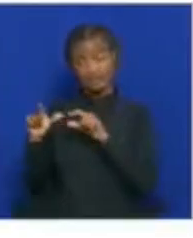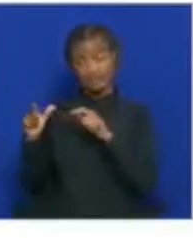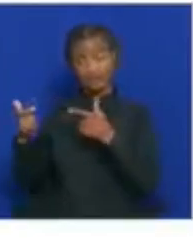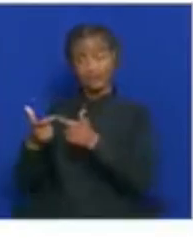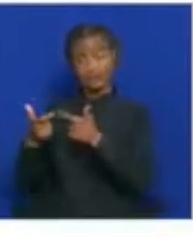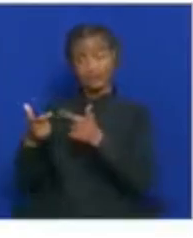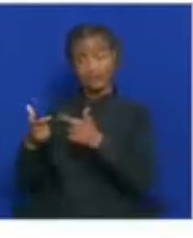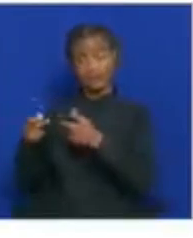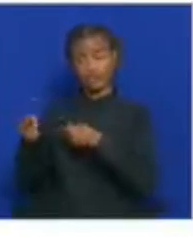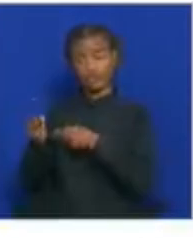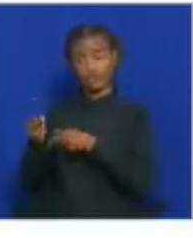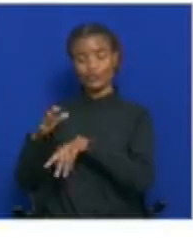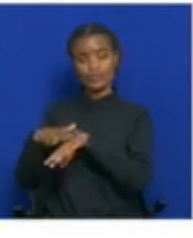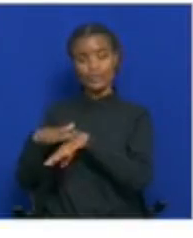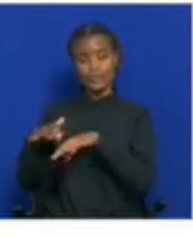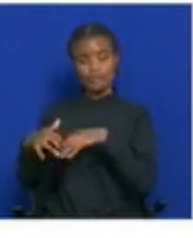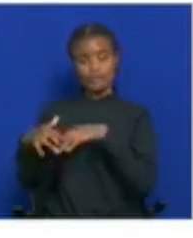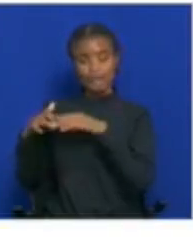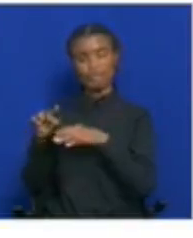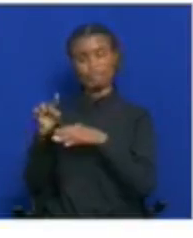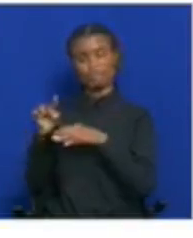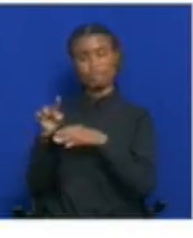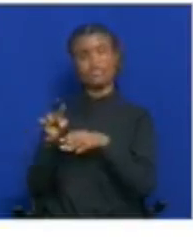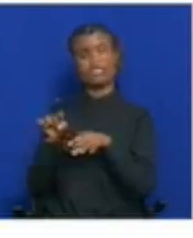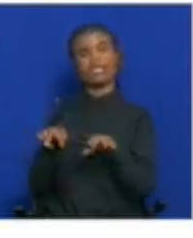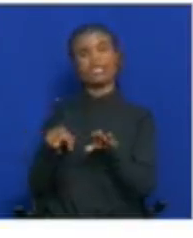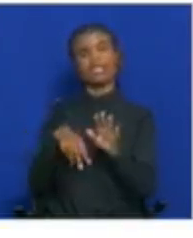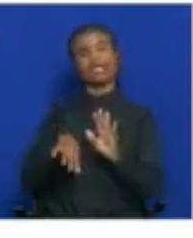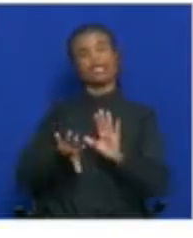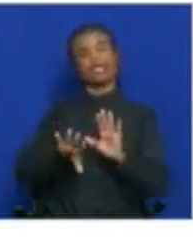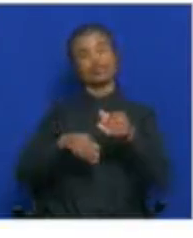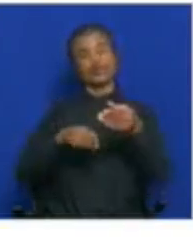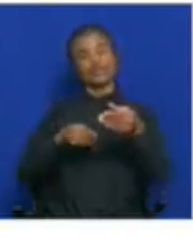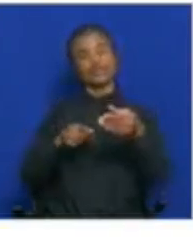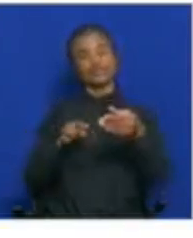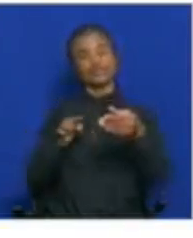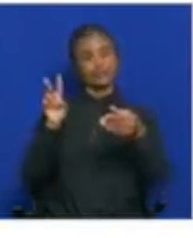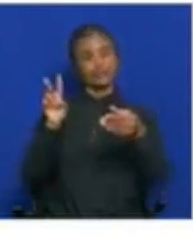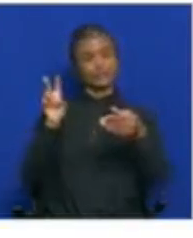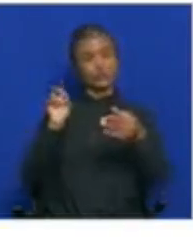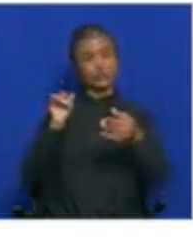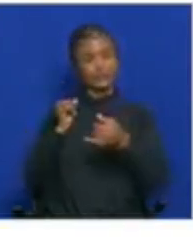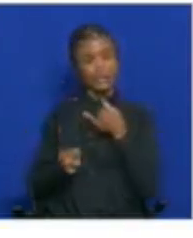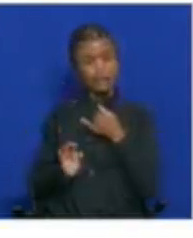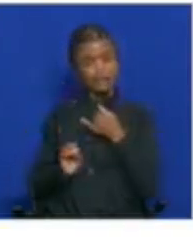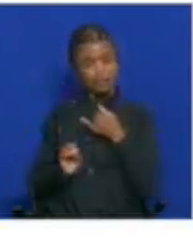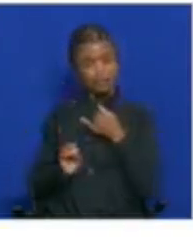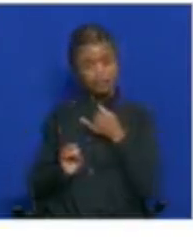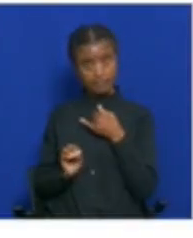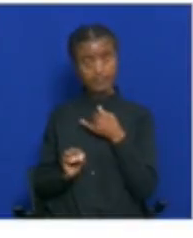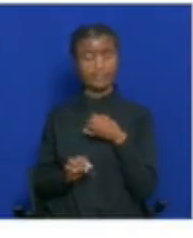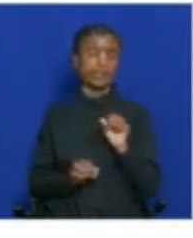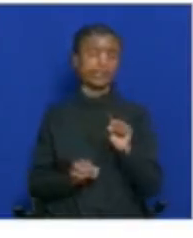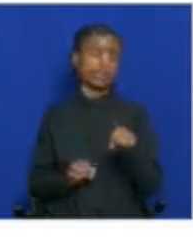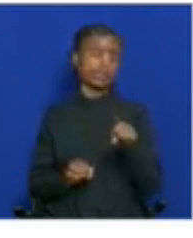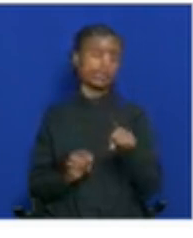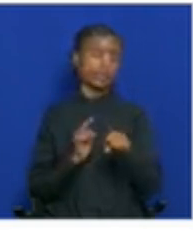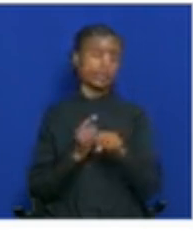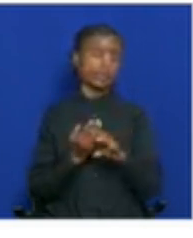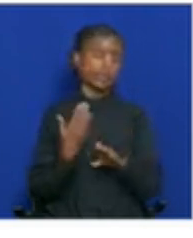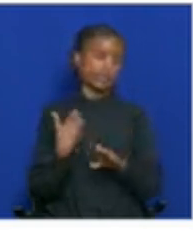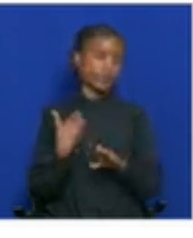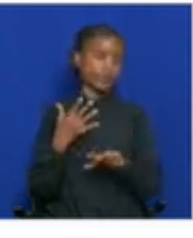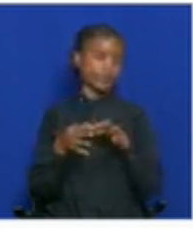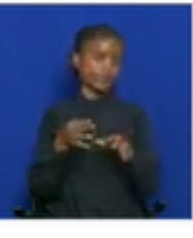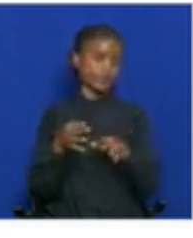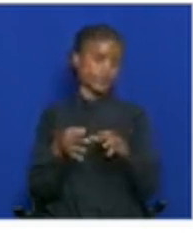dockets. Yes, now I think I've already touched on that, just to give a picture of